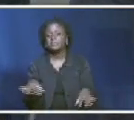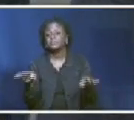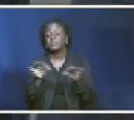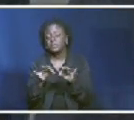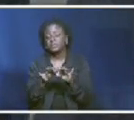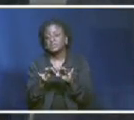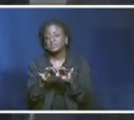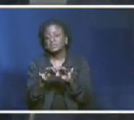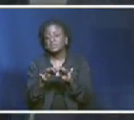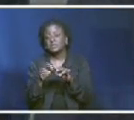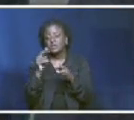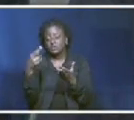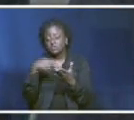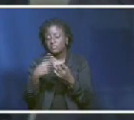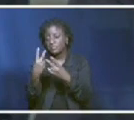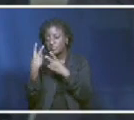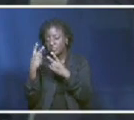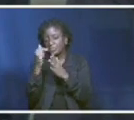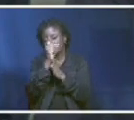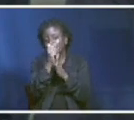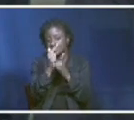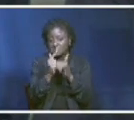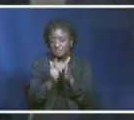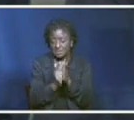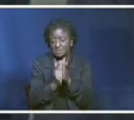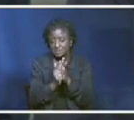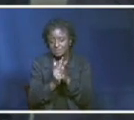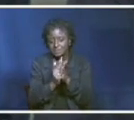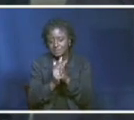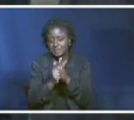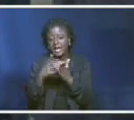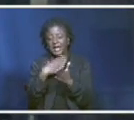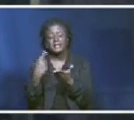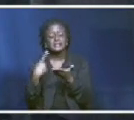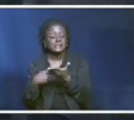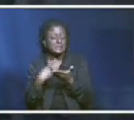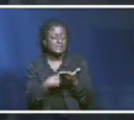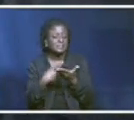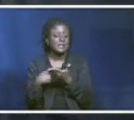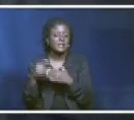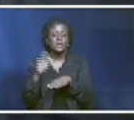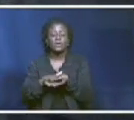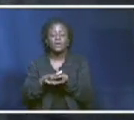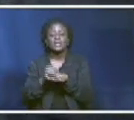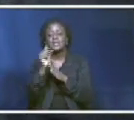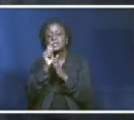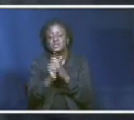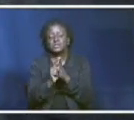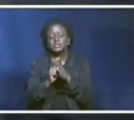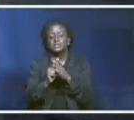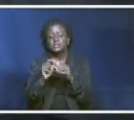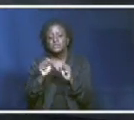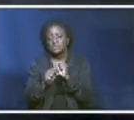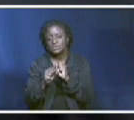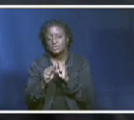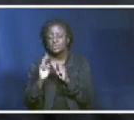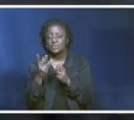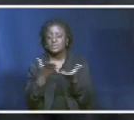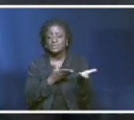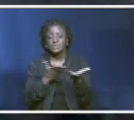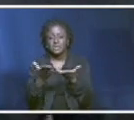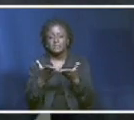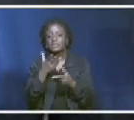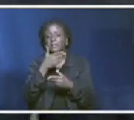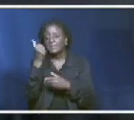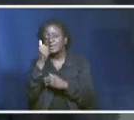in reviewing legislation and debating legislation so that we serve the best interests of